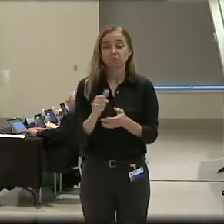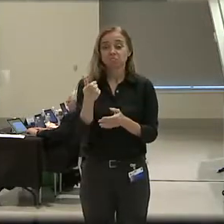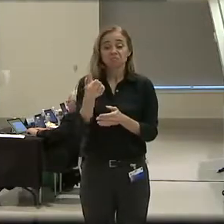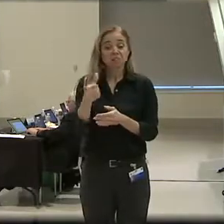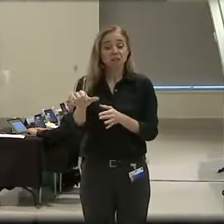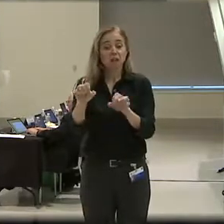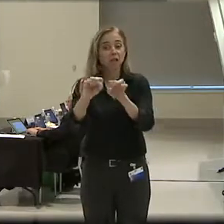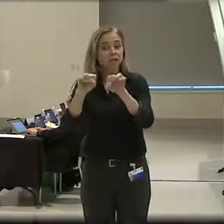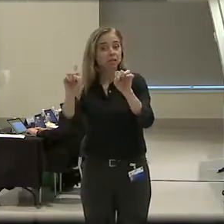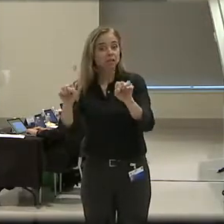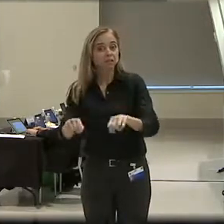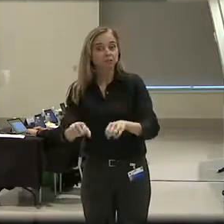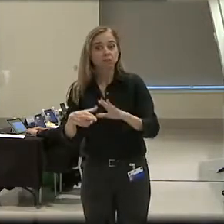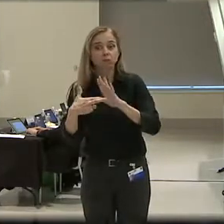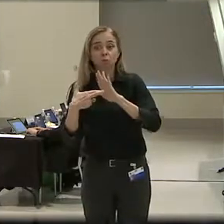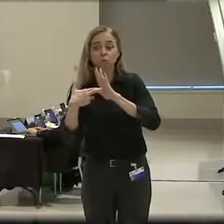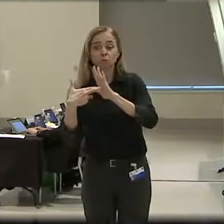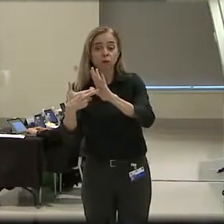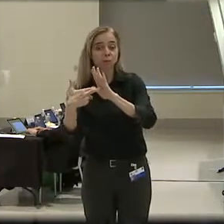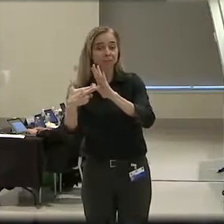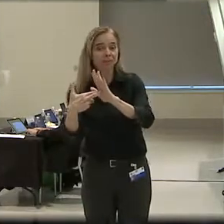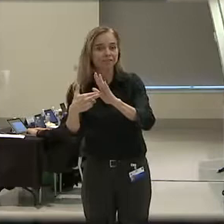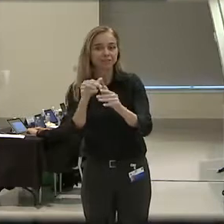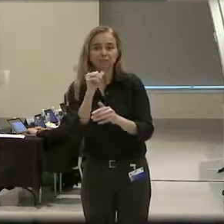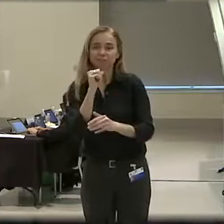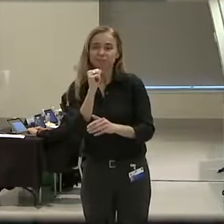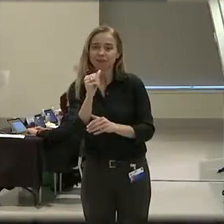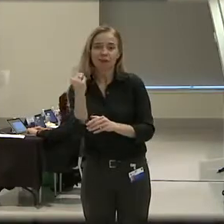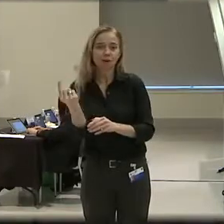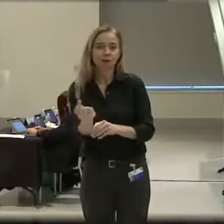system, representation does not always equal